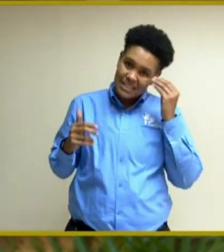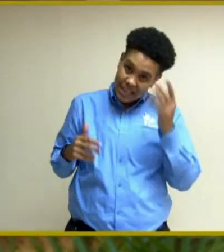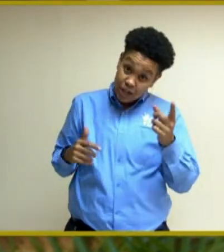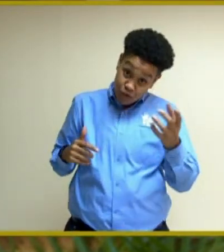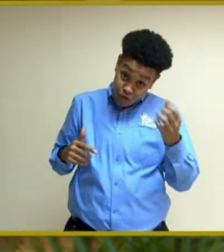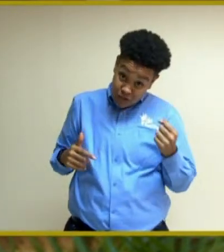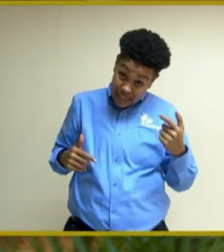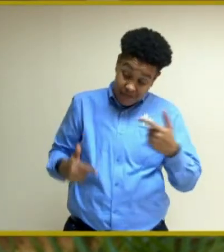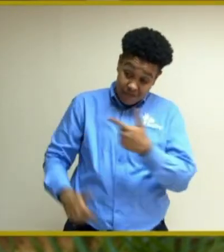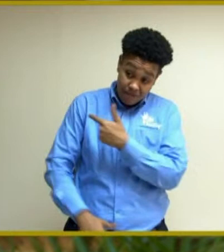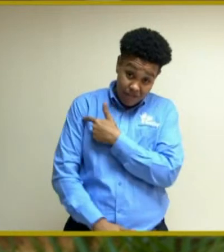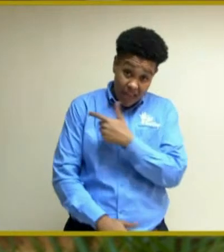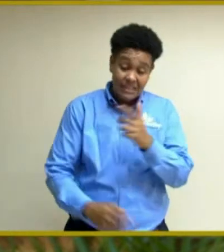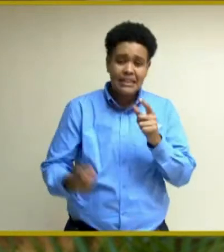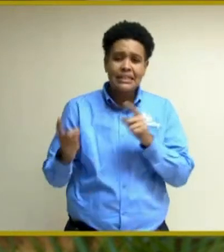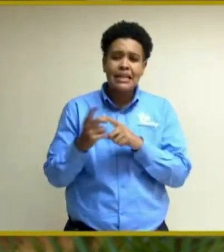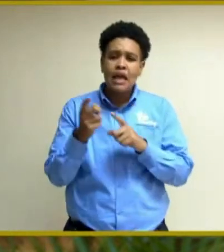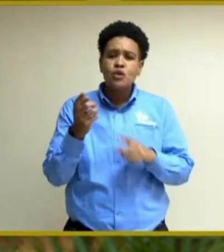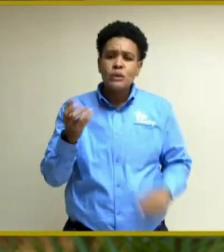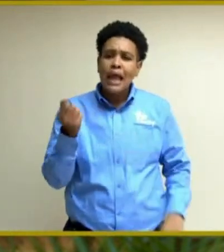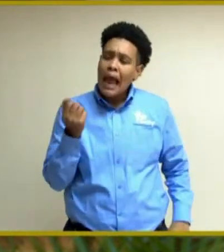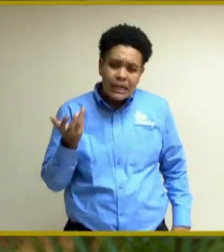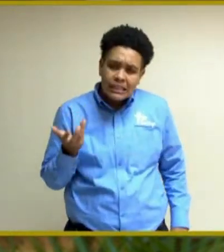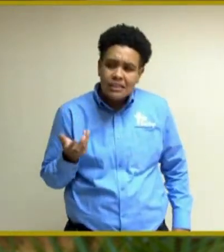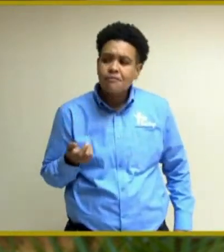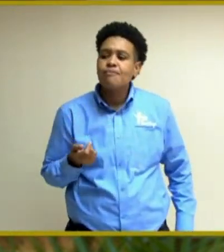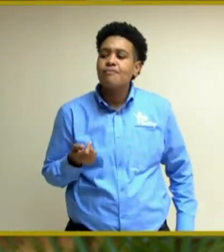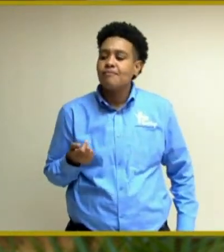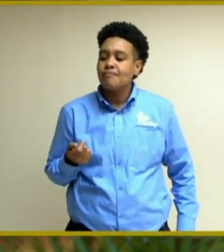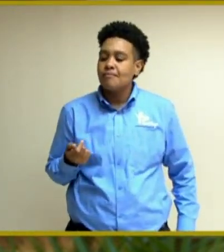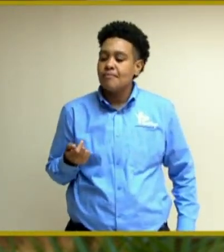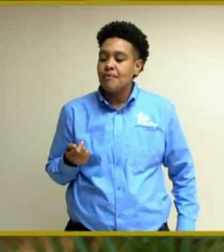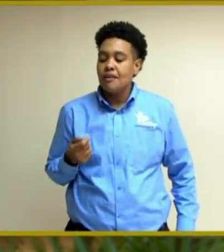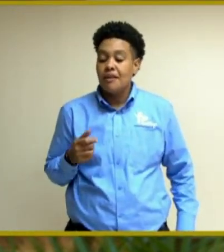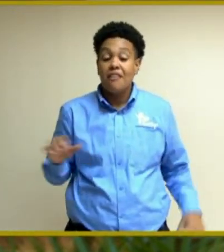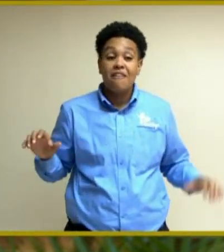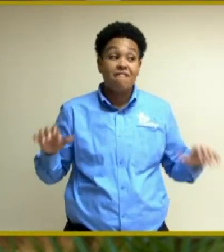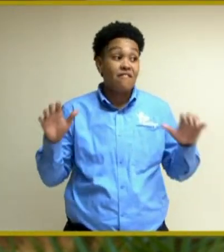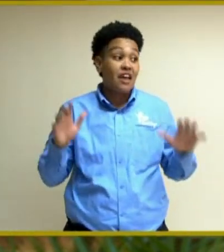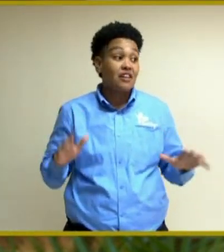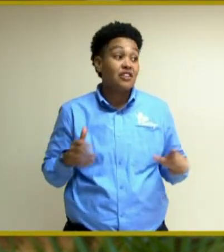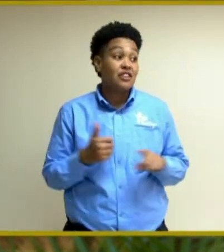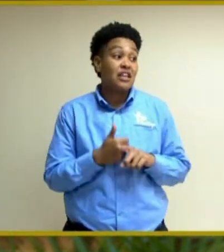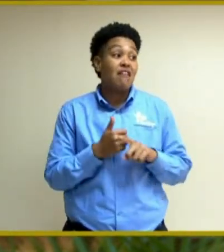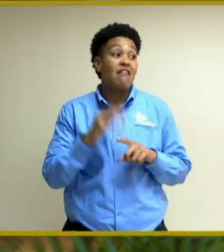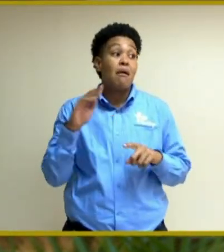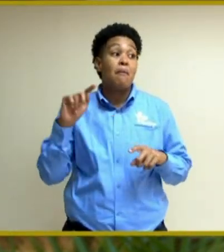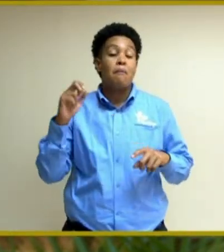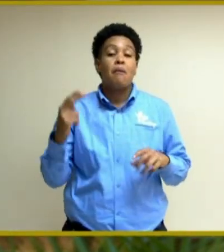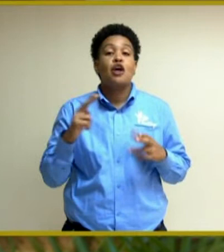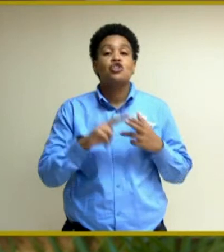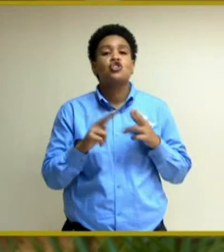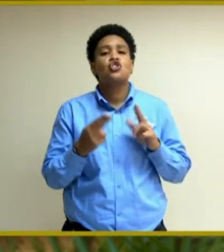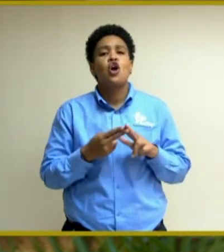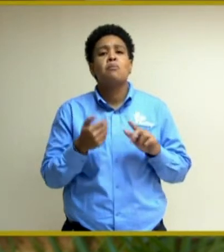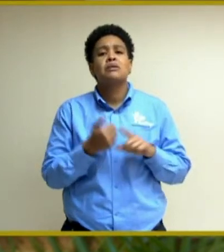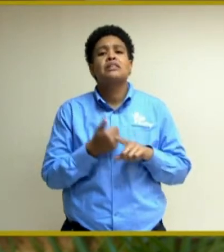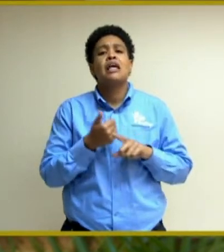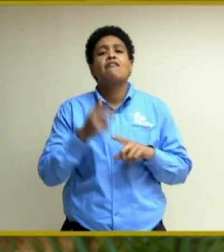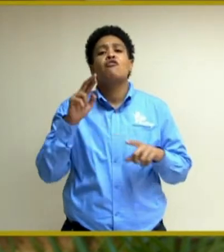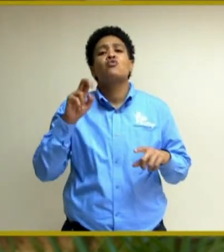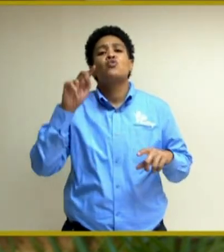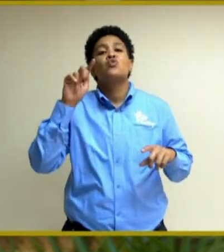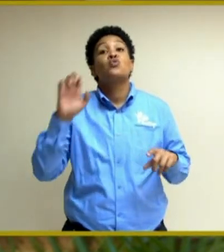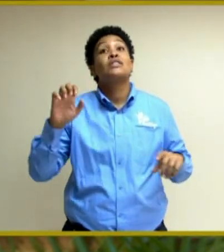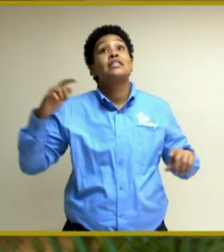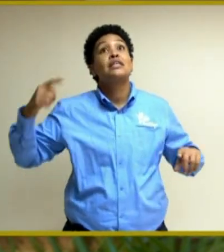received the vaccine, the date you receive it, the manufacturer, the batch number, routine information that